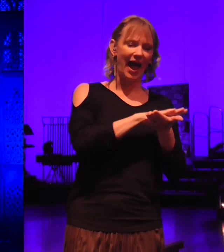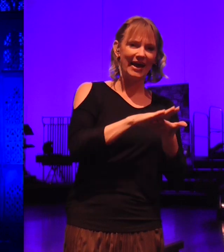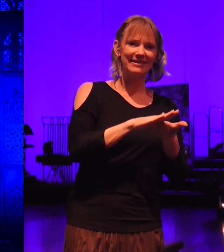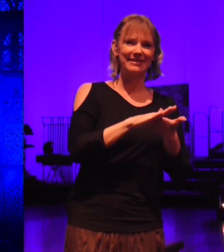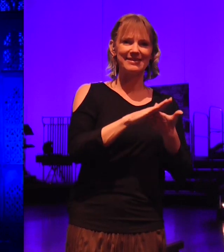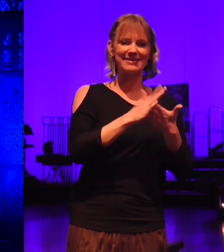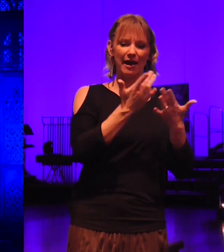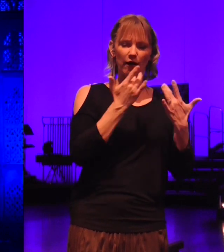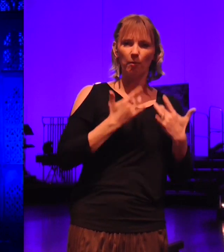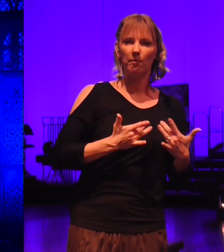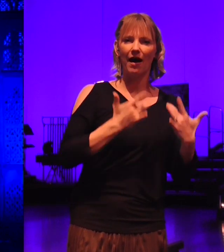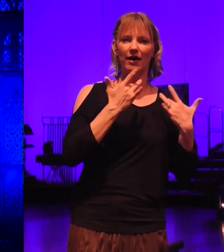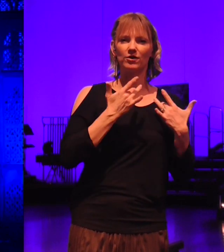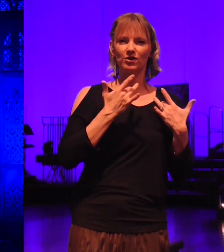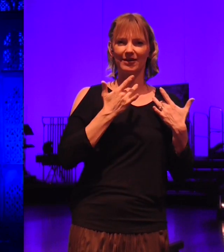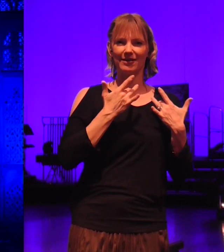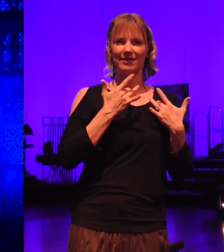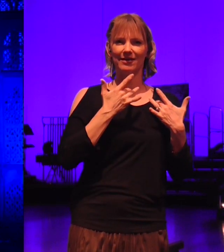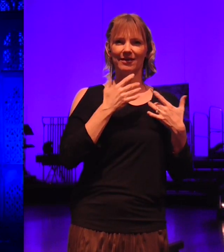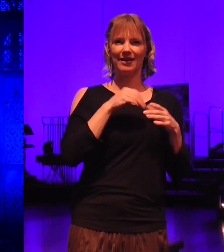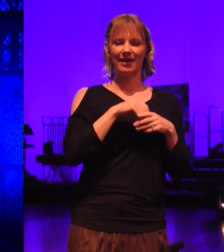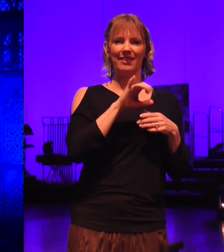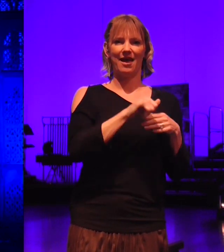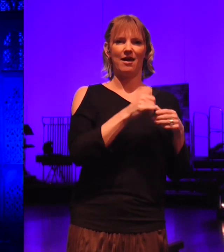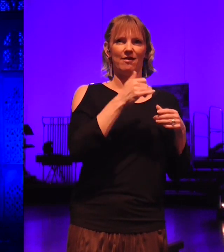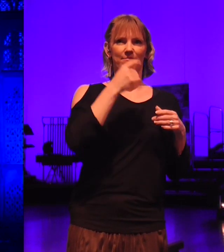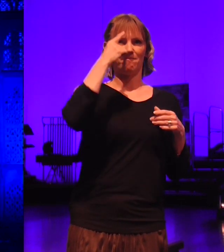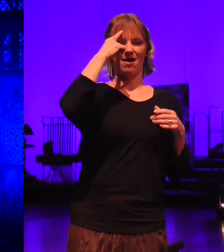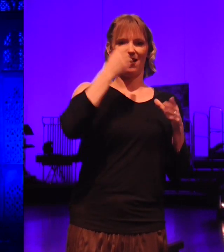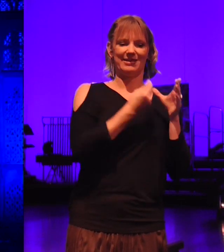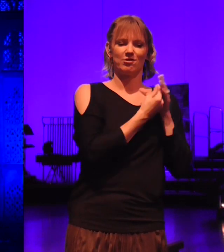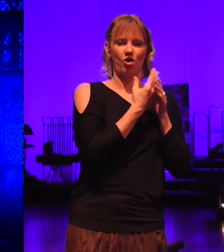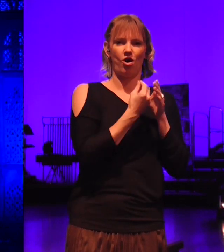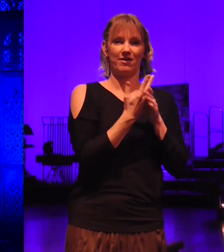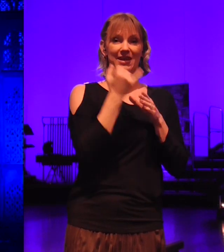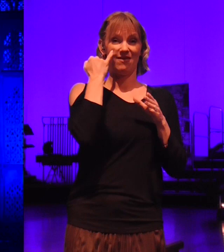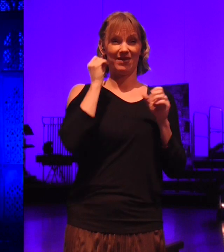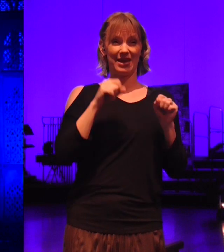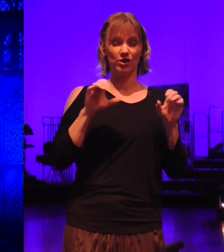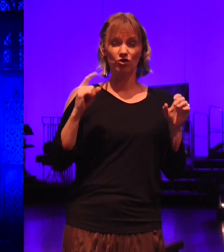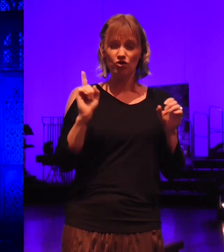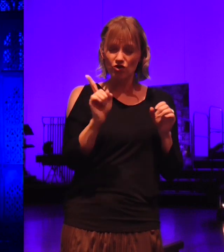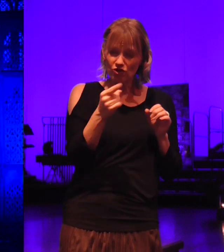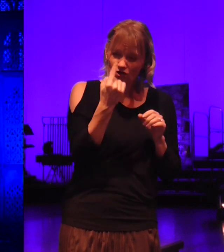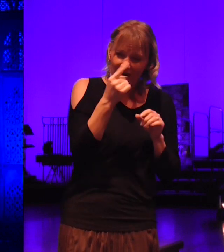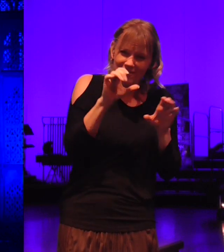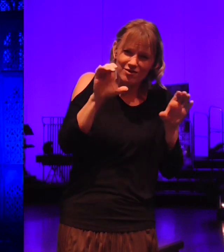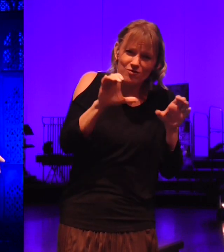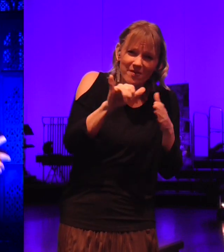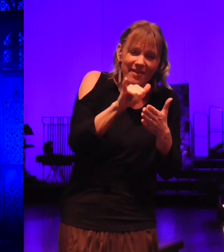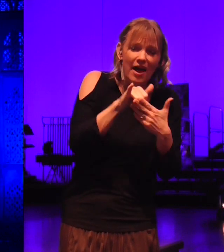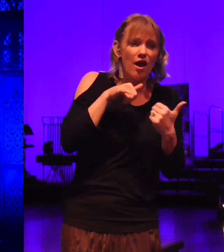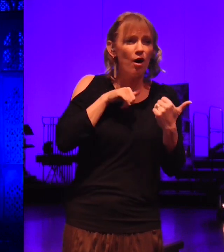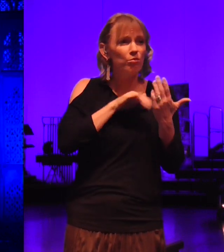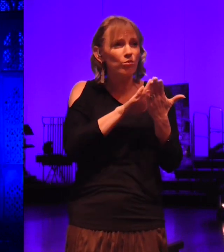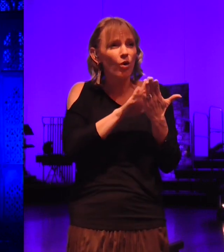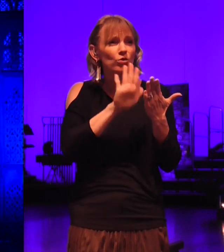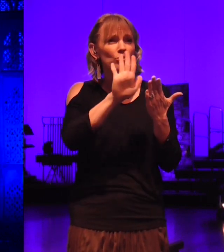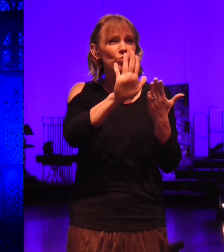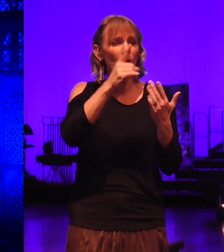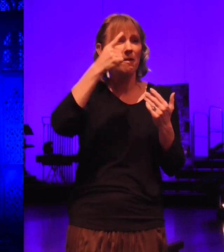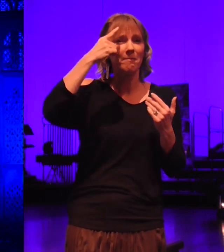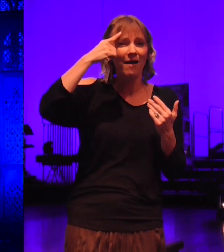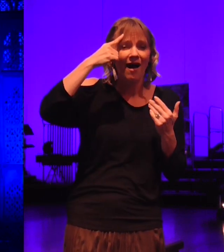the garden of my own mind? If I could just do that, if you could just approach your own mind and